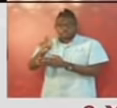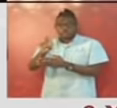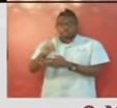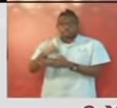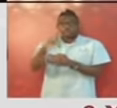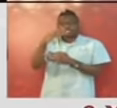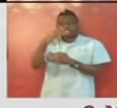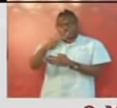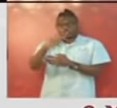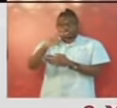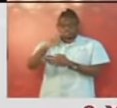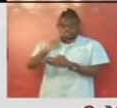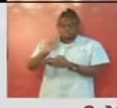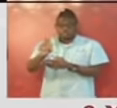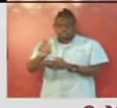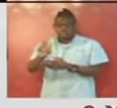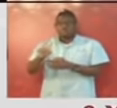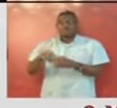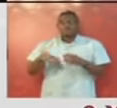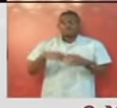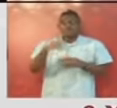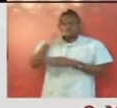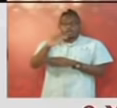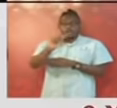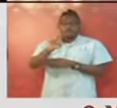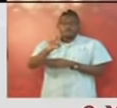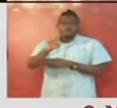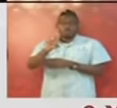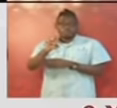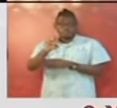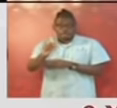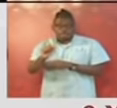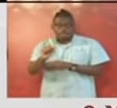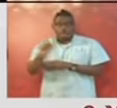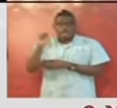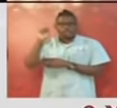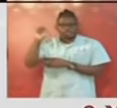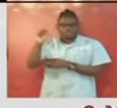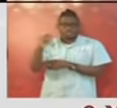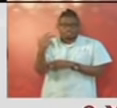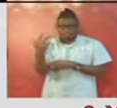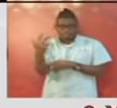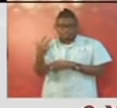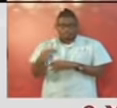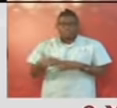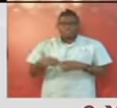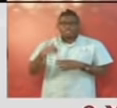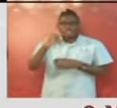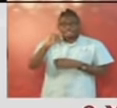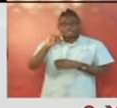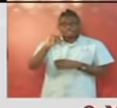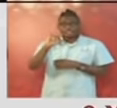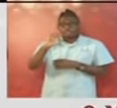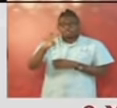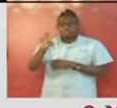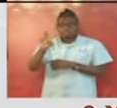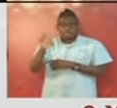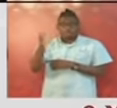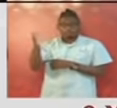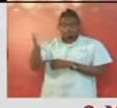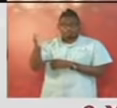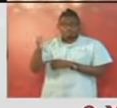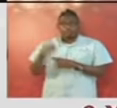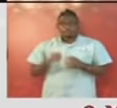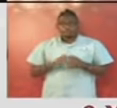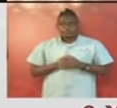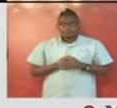Unit. Cora, 23 individuals. Arima, 3 persons at ICU. Augustus Long, no persons.